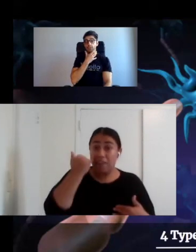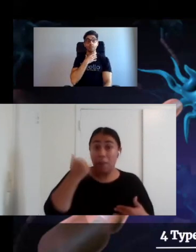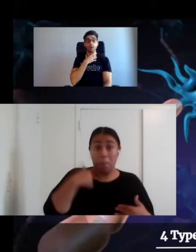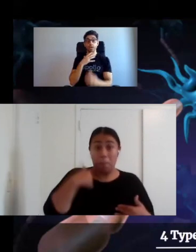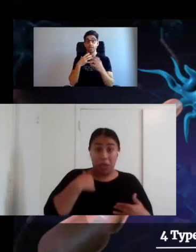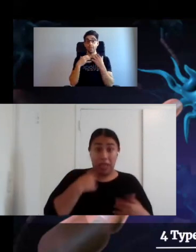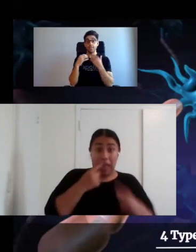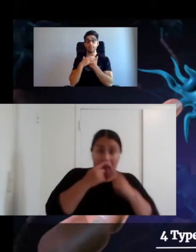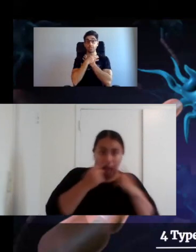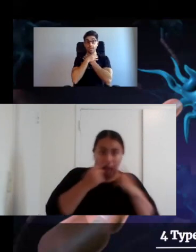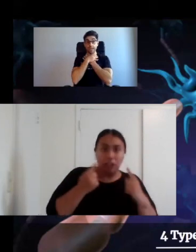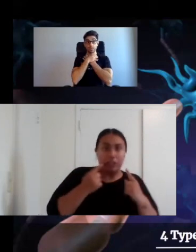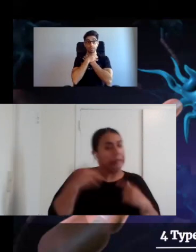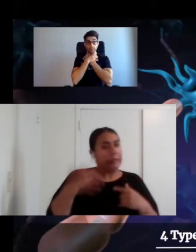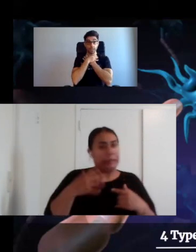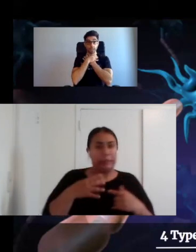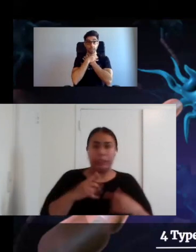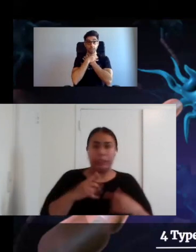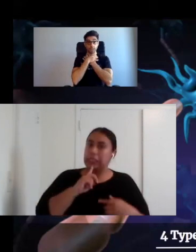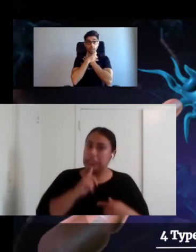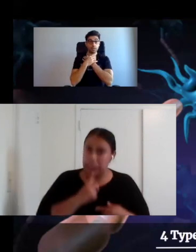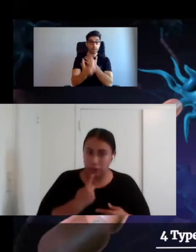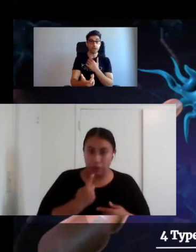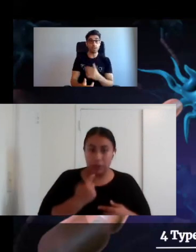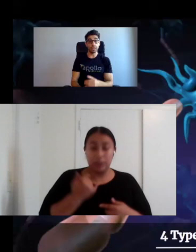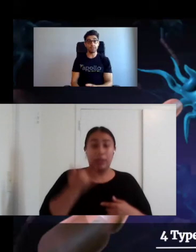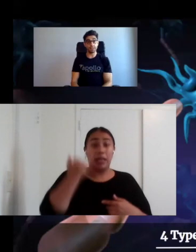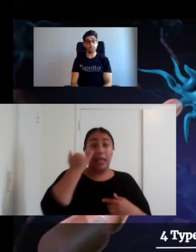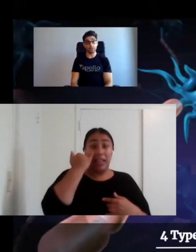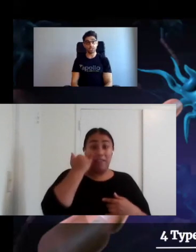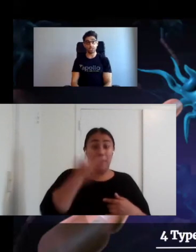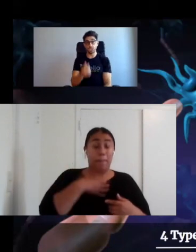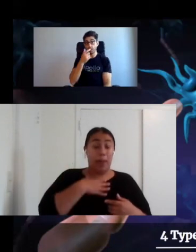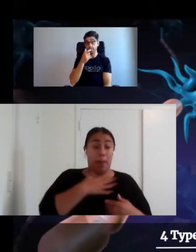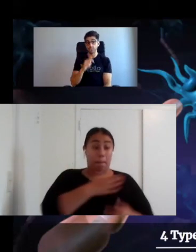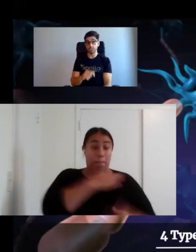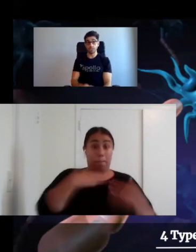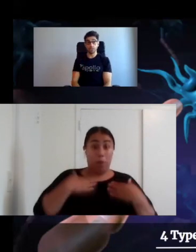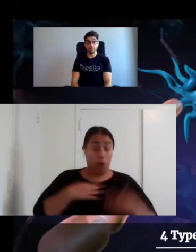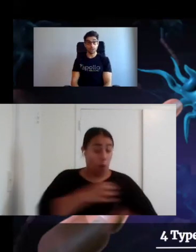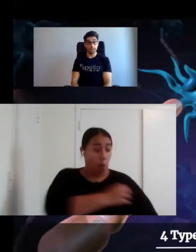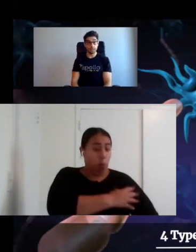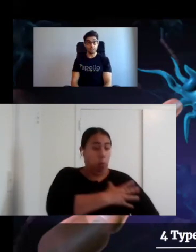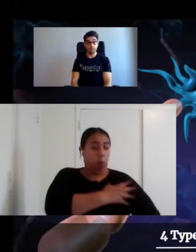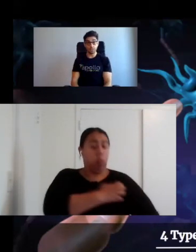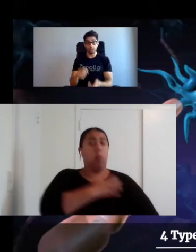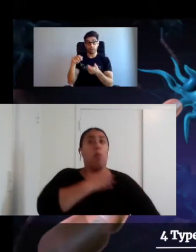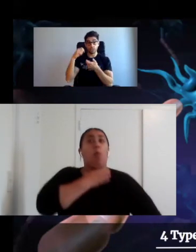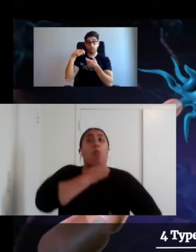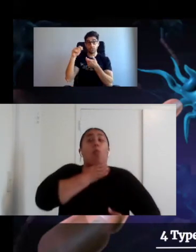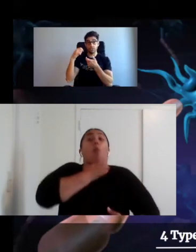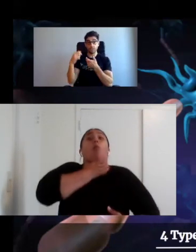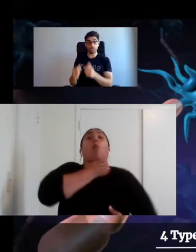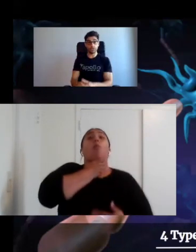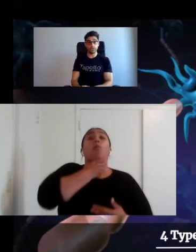the head or the throat, then that person may have trouble breathing. Another very common anaphylactic reaction is shellfish. That's another one that you see. A person